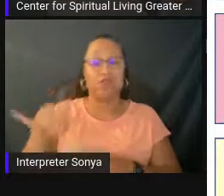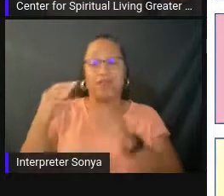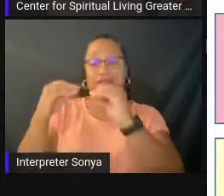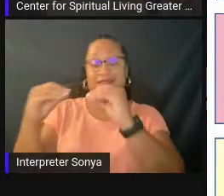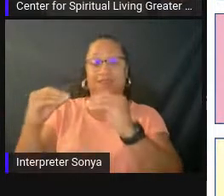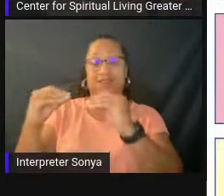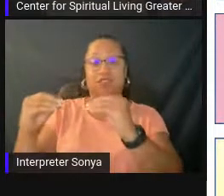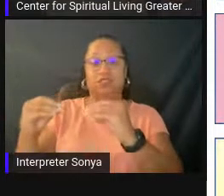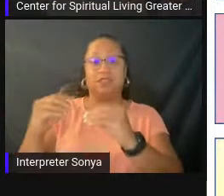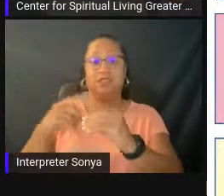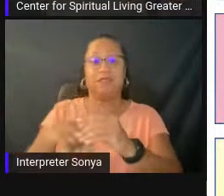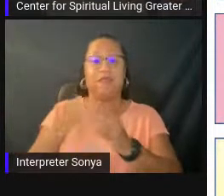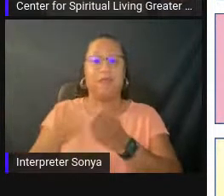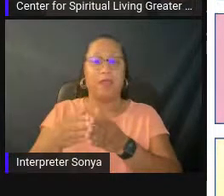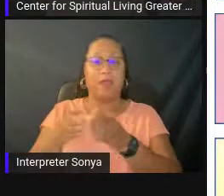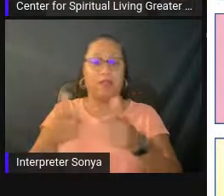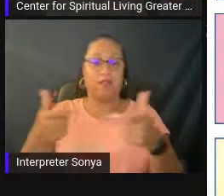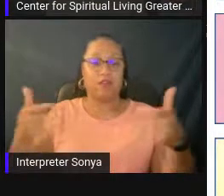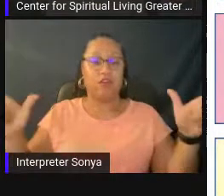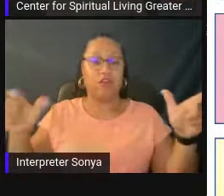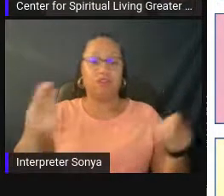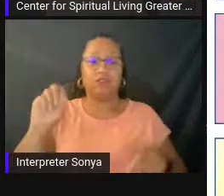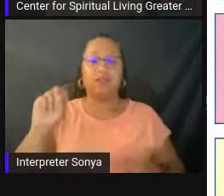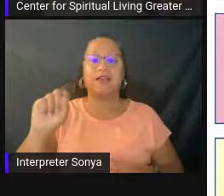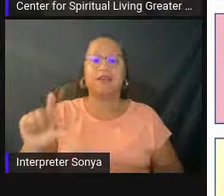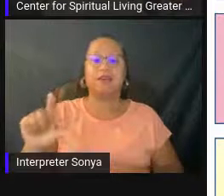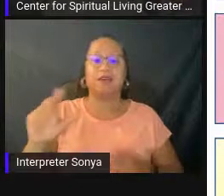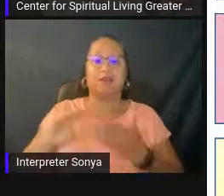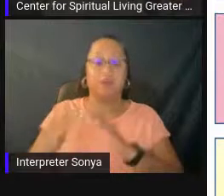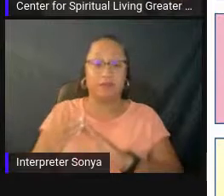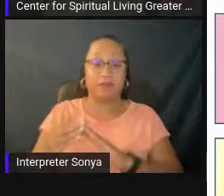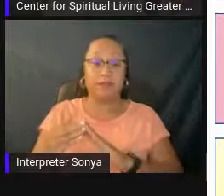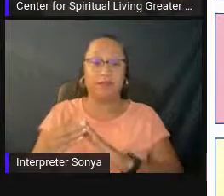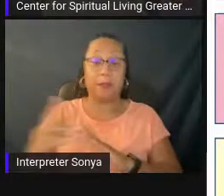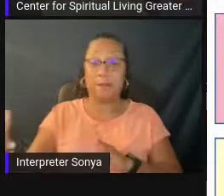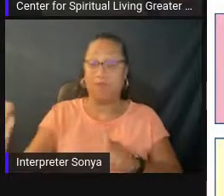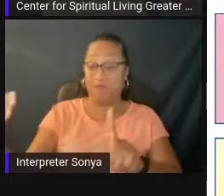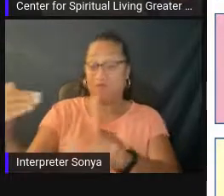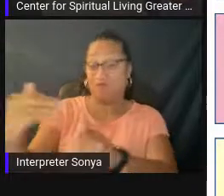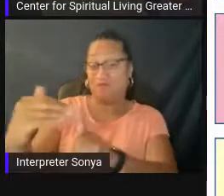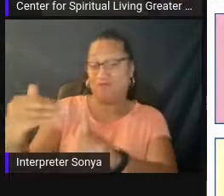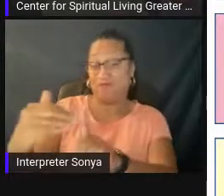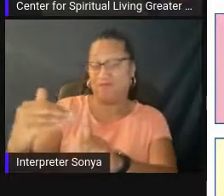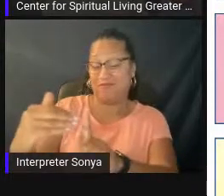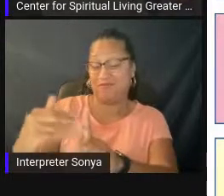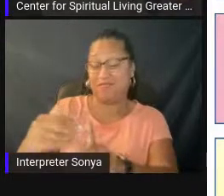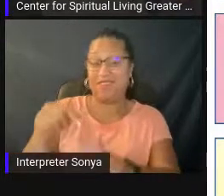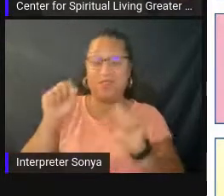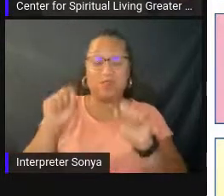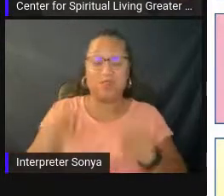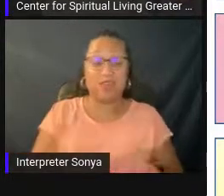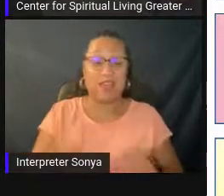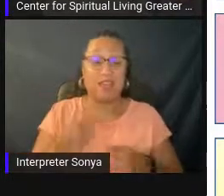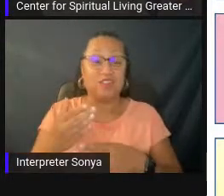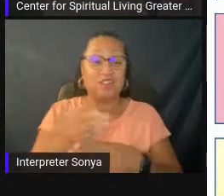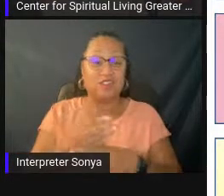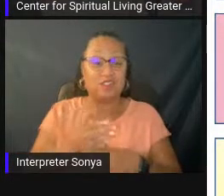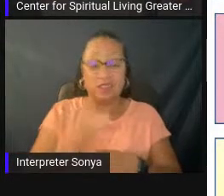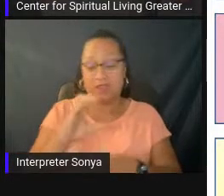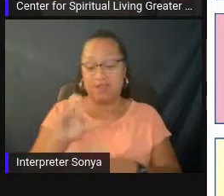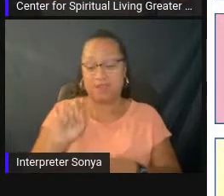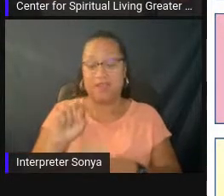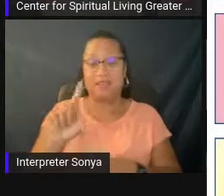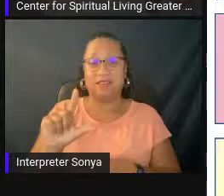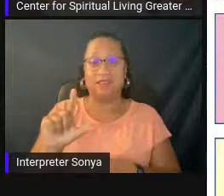Hint, hint, get out your phones. Friendly reminder, you can share the CSLGB service